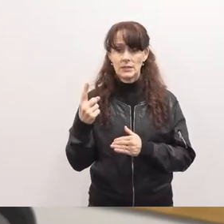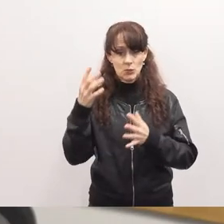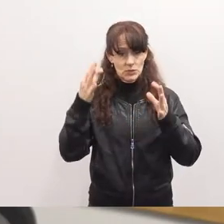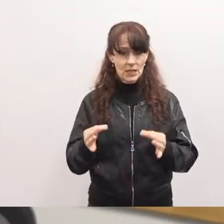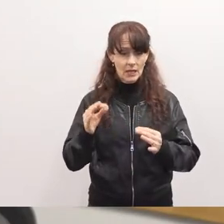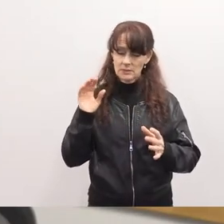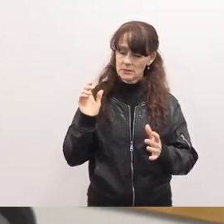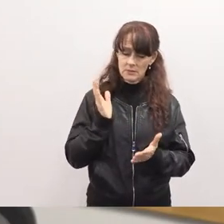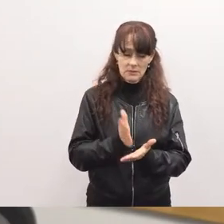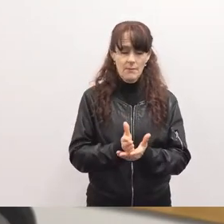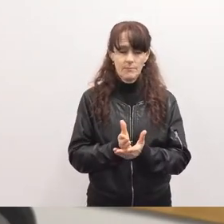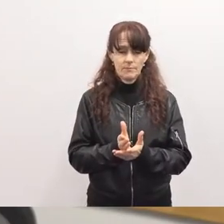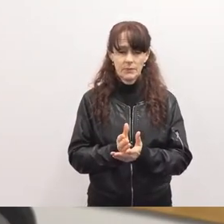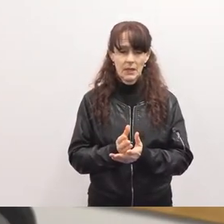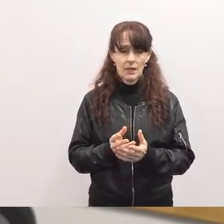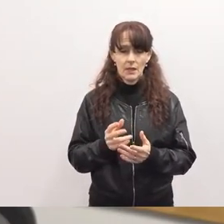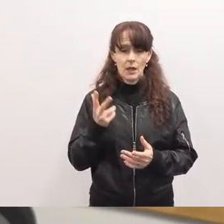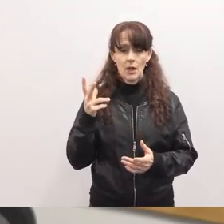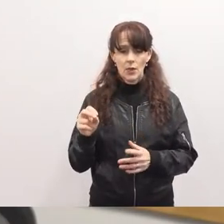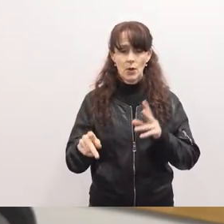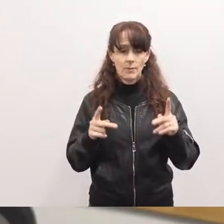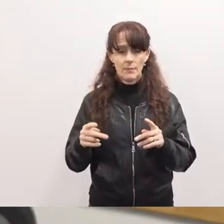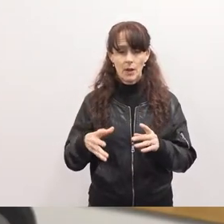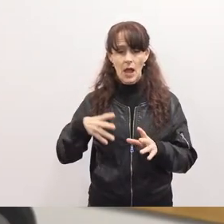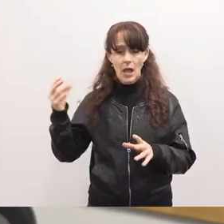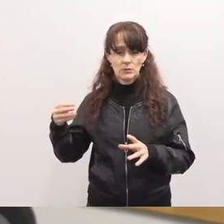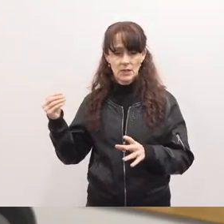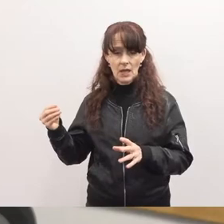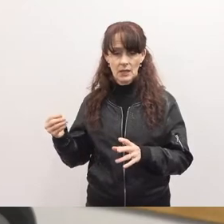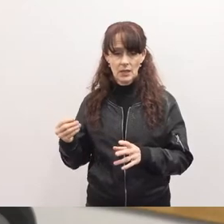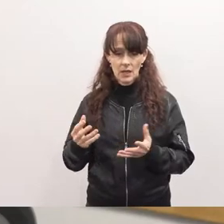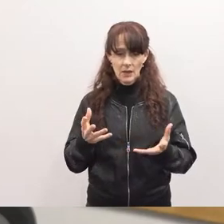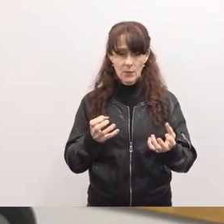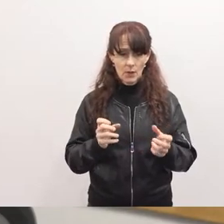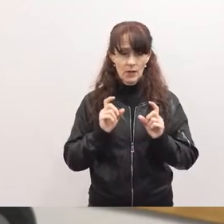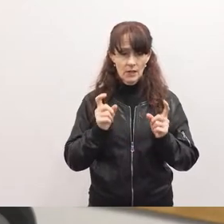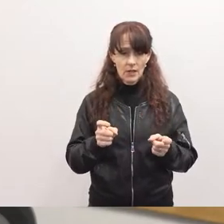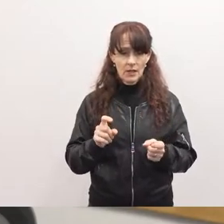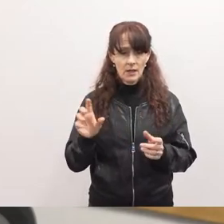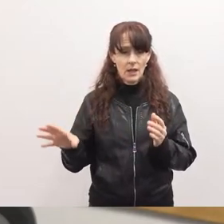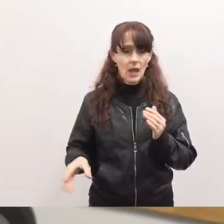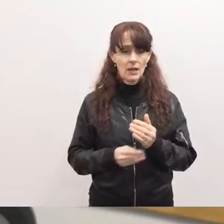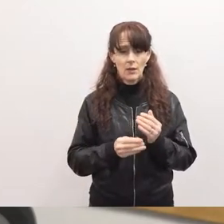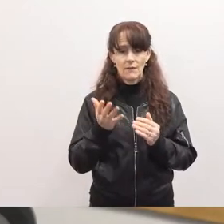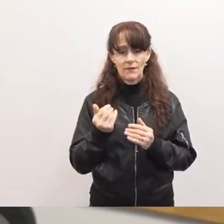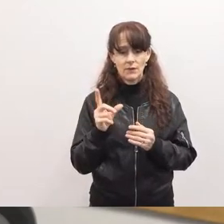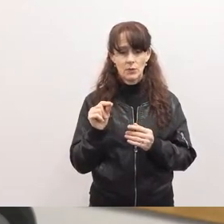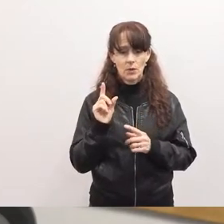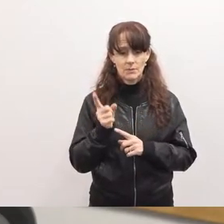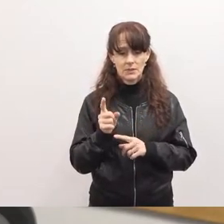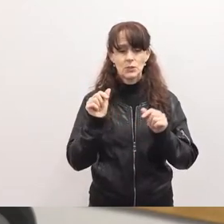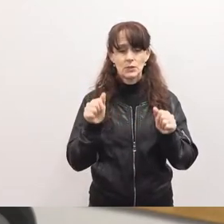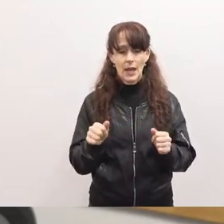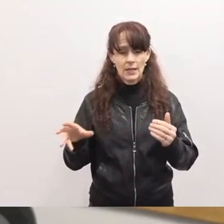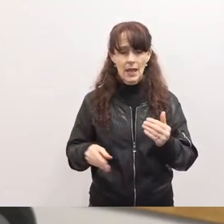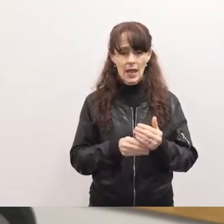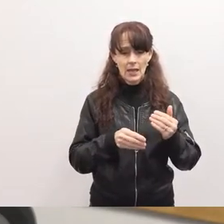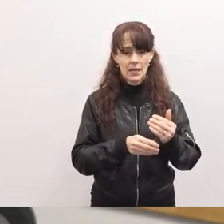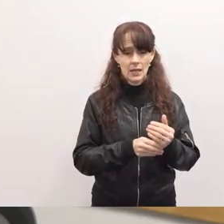would decide, you know, let's say there's another 30 people out who want to speak, if you want to give another 15 minutes or 20 minutes, you can do that. If you